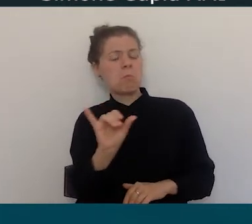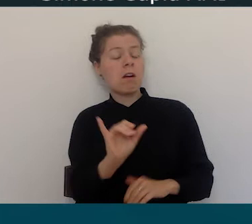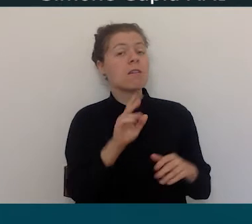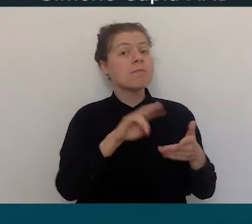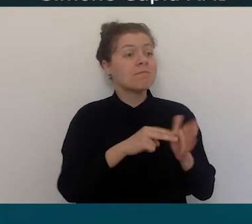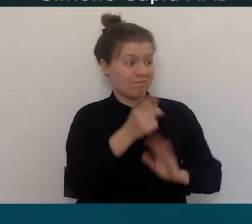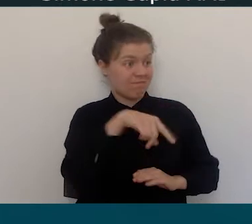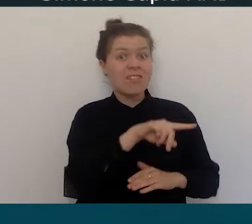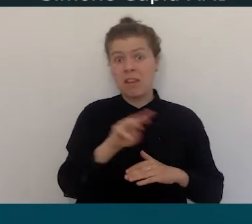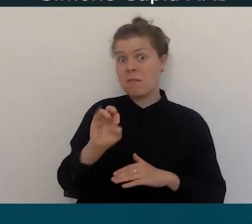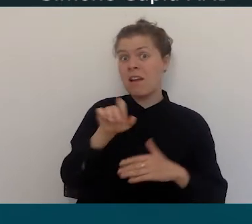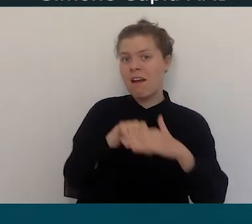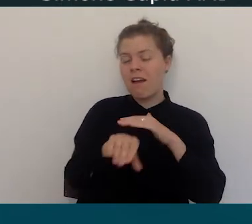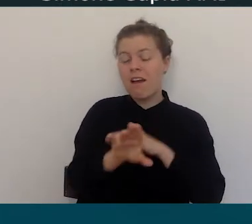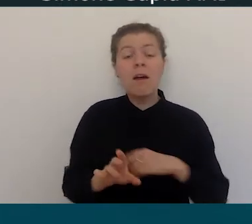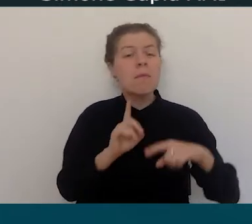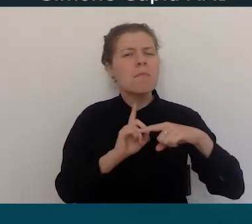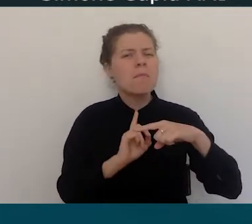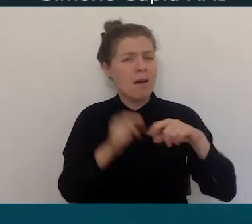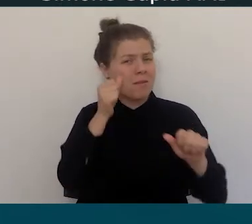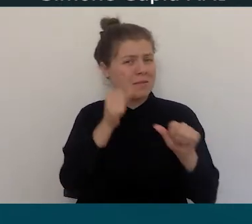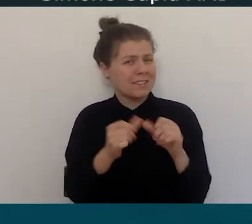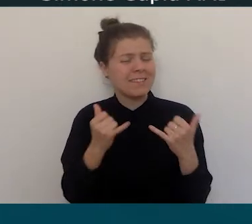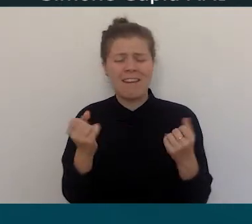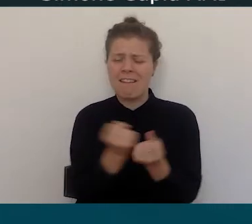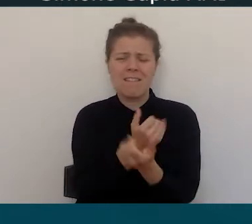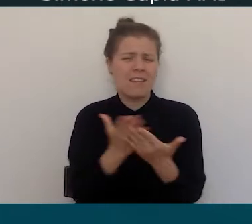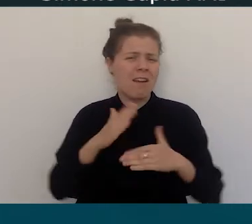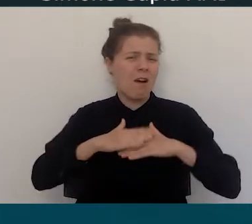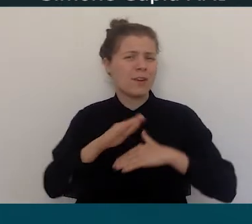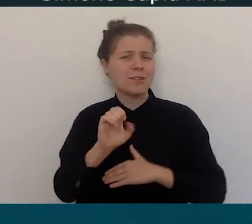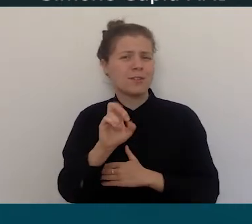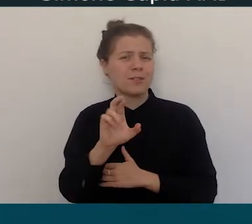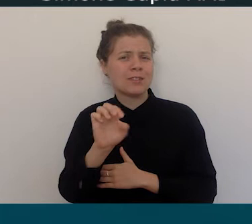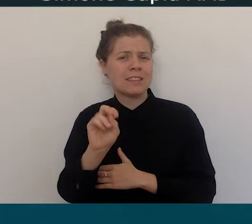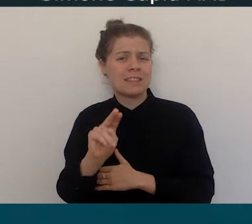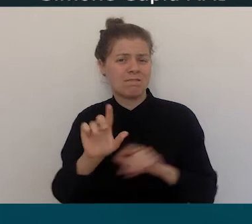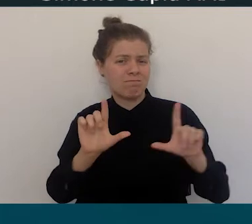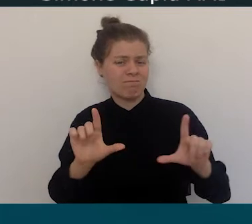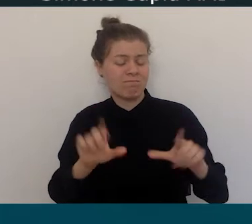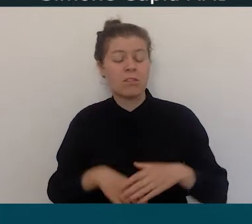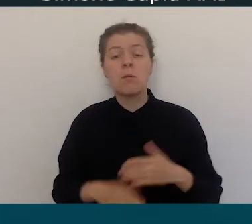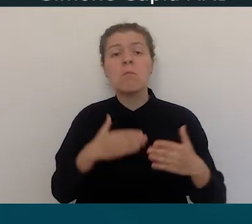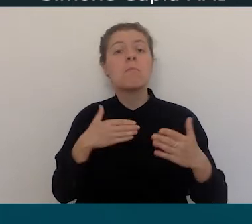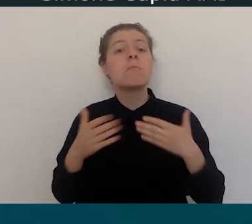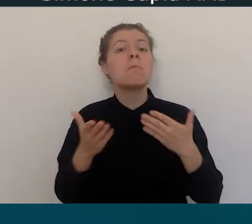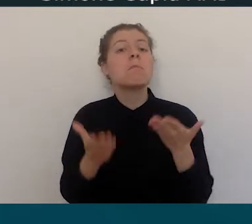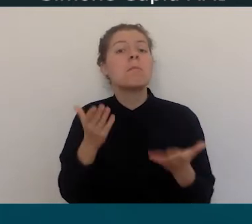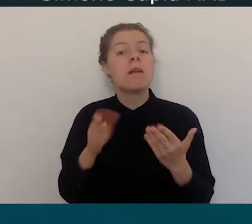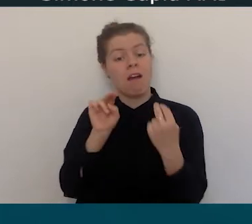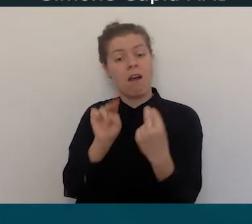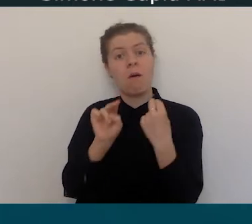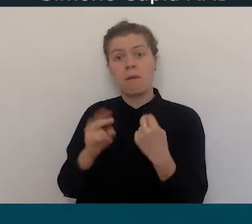that everything these days happens on a screen, whether it's a digital screen off the side of the highway or it's the screen of your